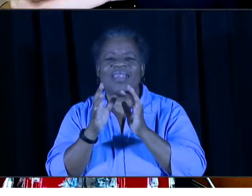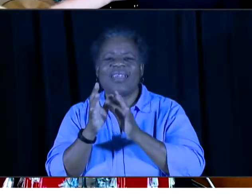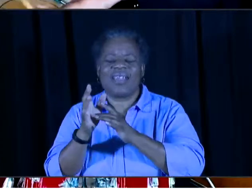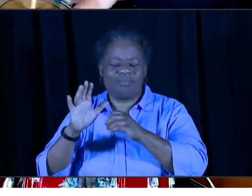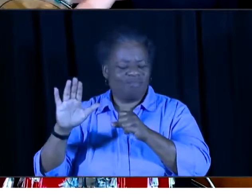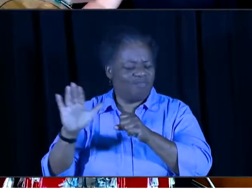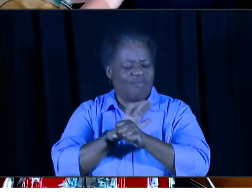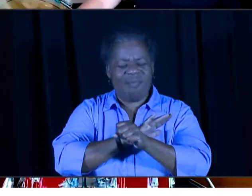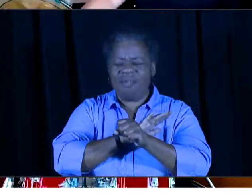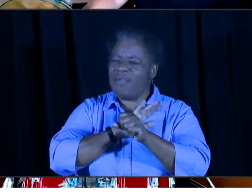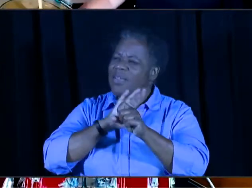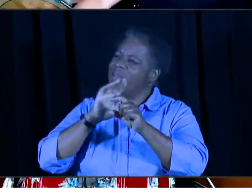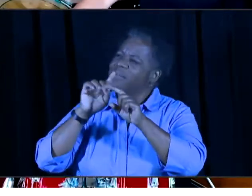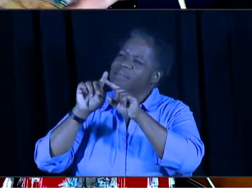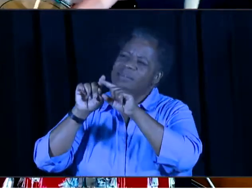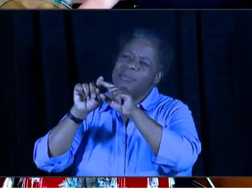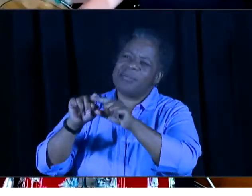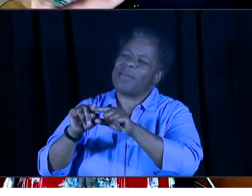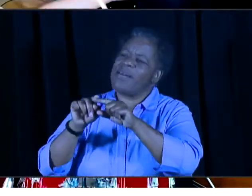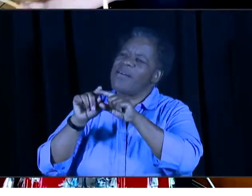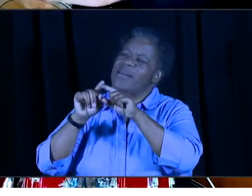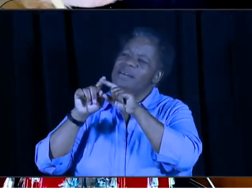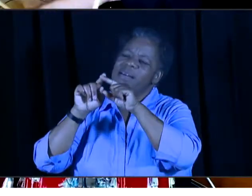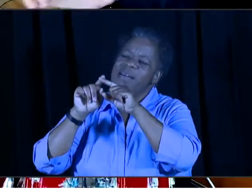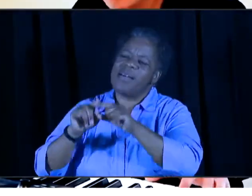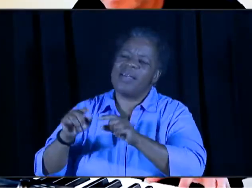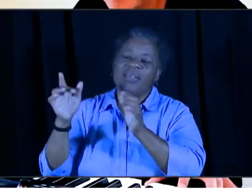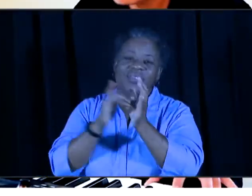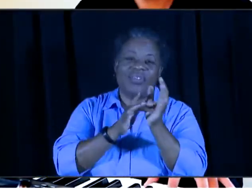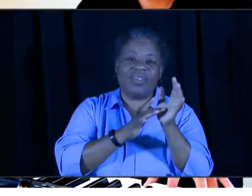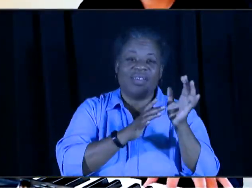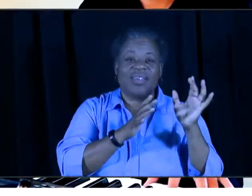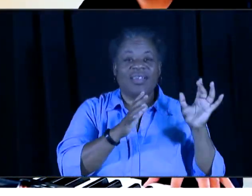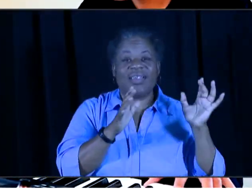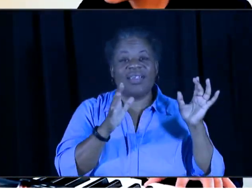all because of you, Jesus. It's